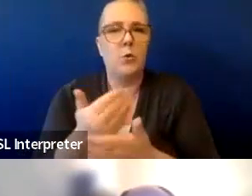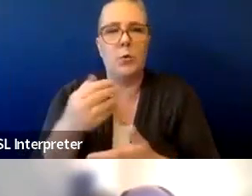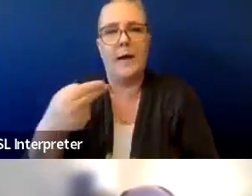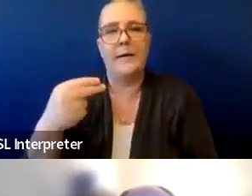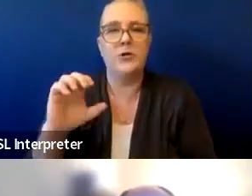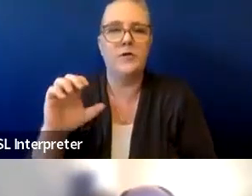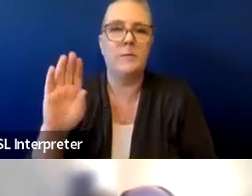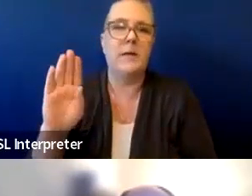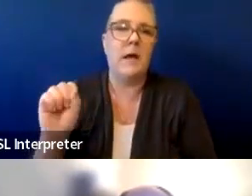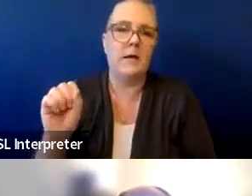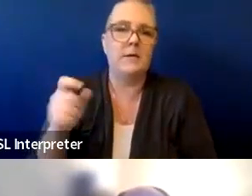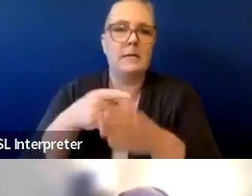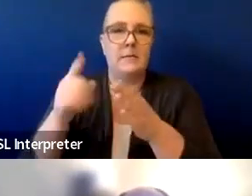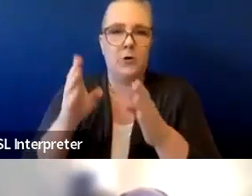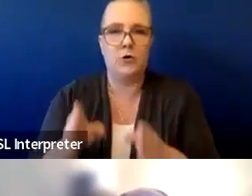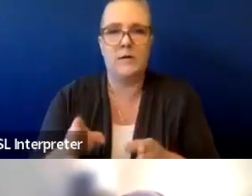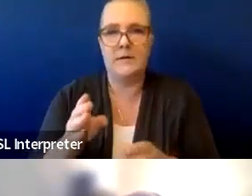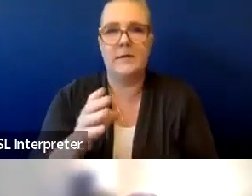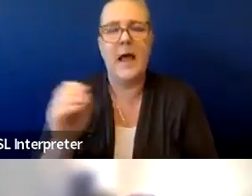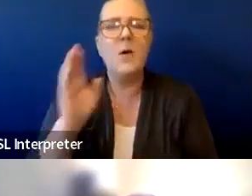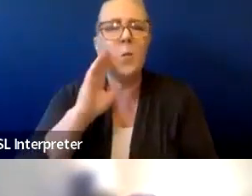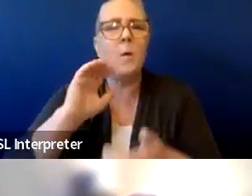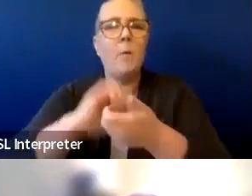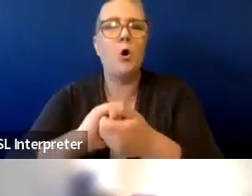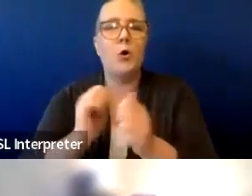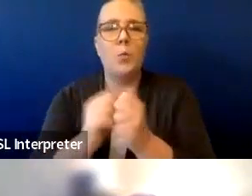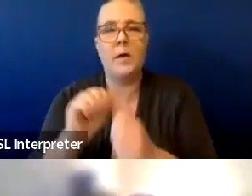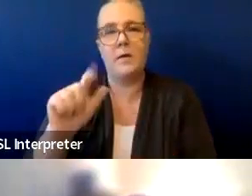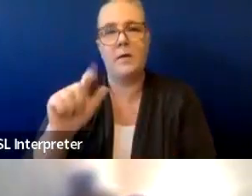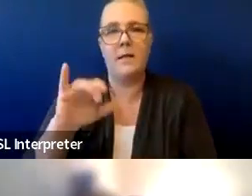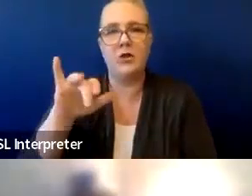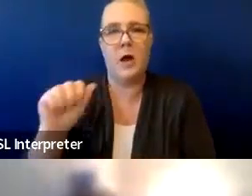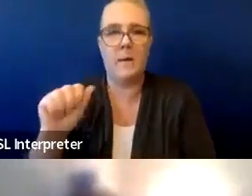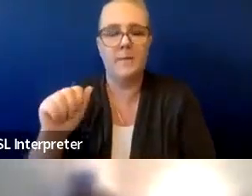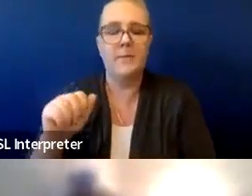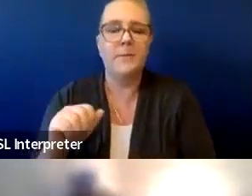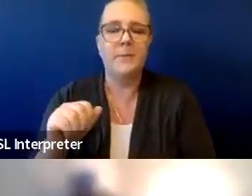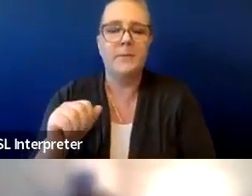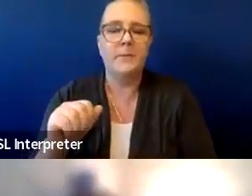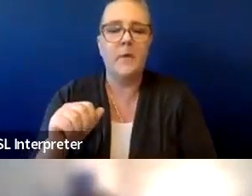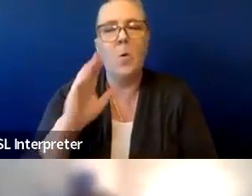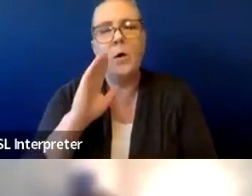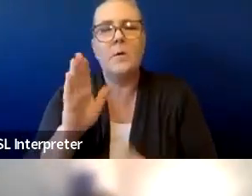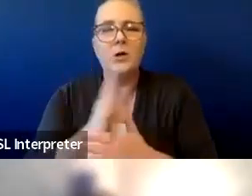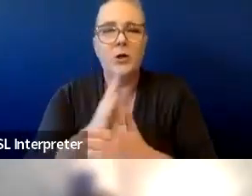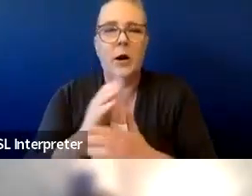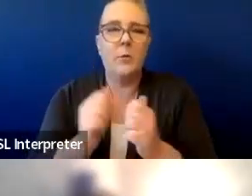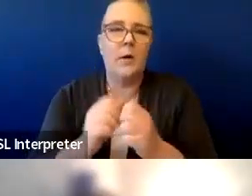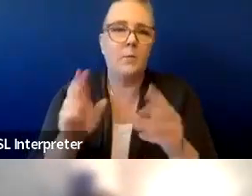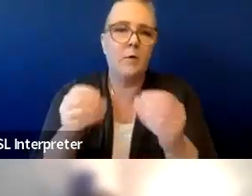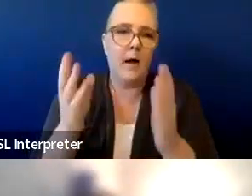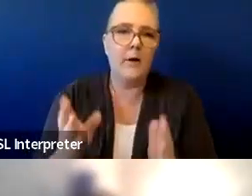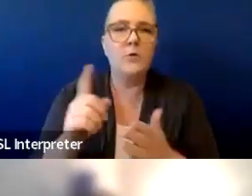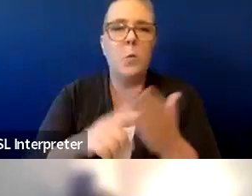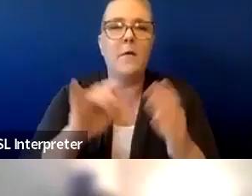HCBS specialist. And she will be partnering with Alicia. We have some things coming down that we will be sharing with providers. Kind of what